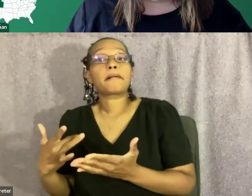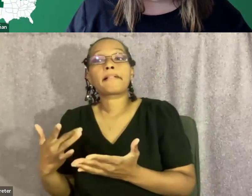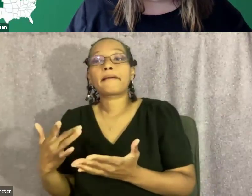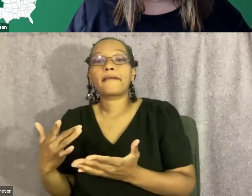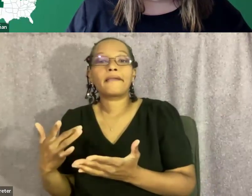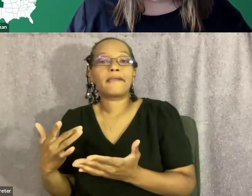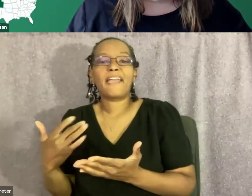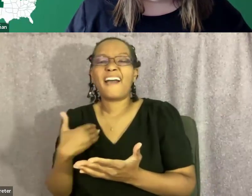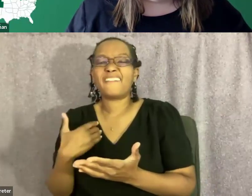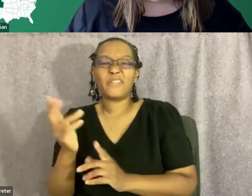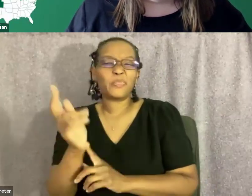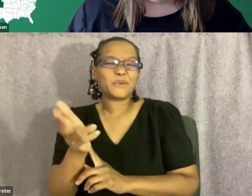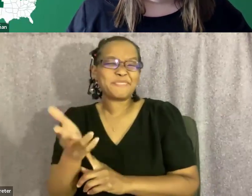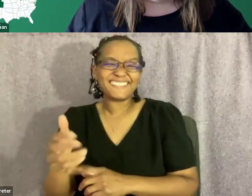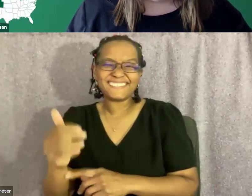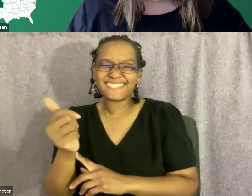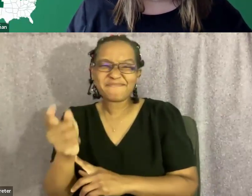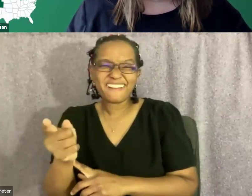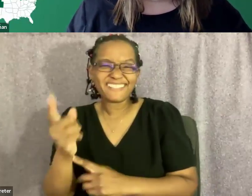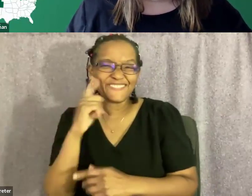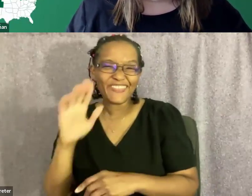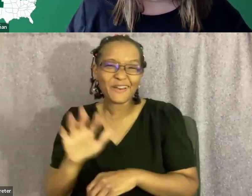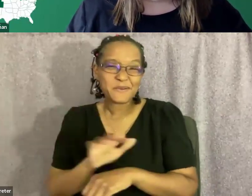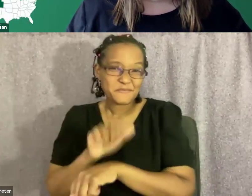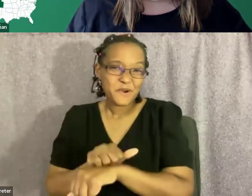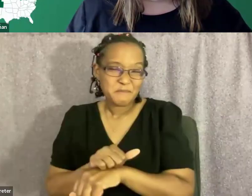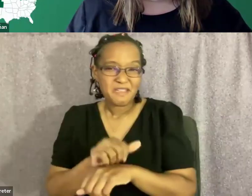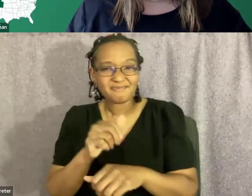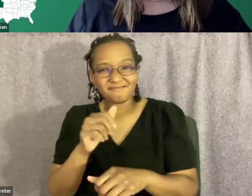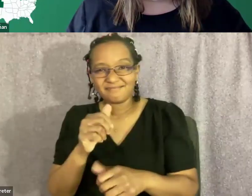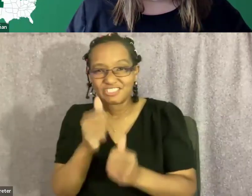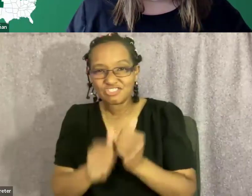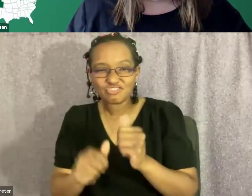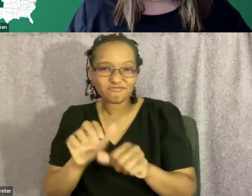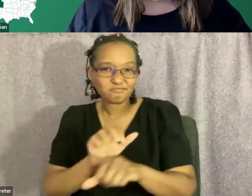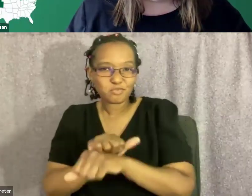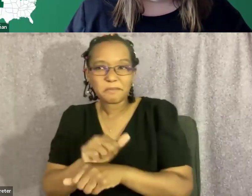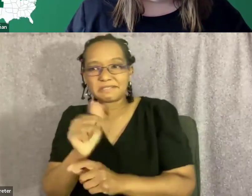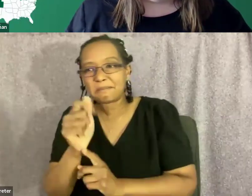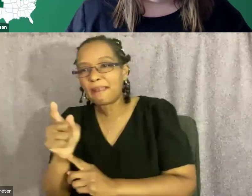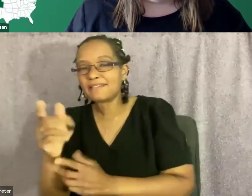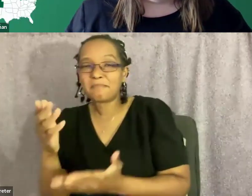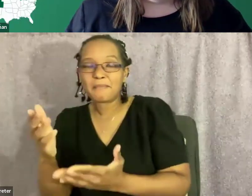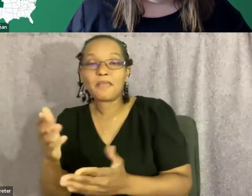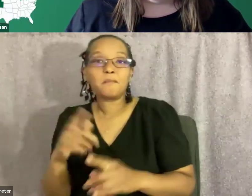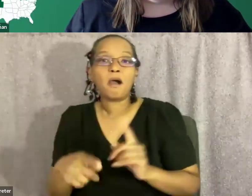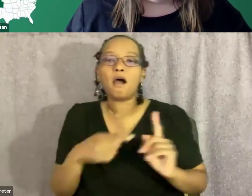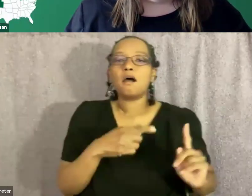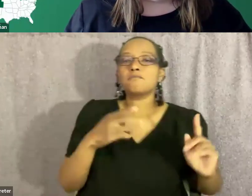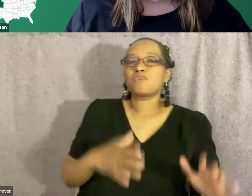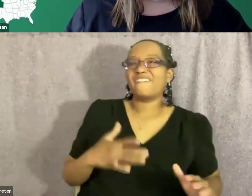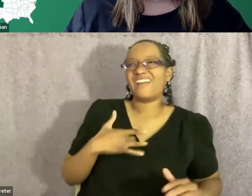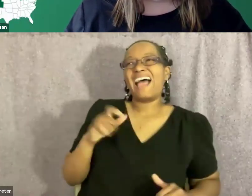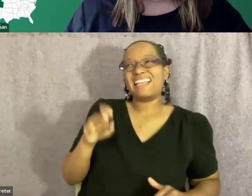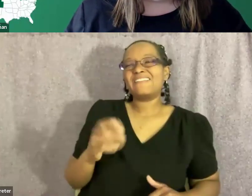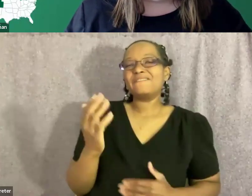3 minutes, 10 minutes, something, I don't know, for their appointments. And maybe somebody feels like they're going to need